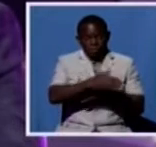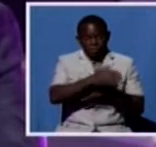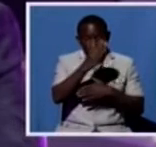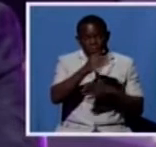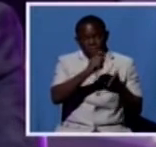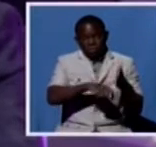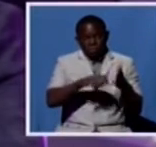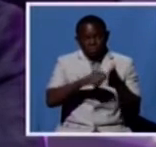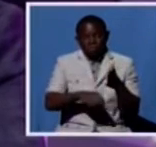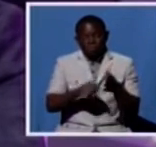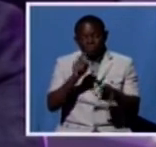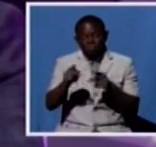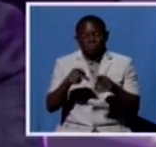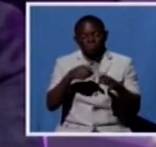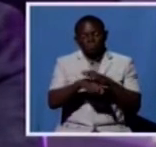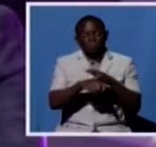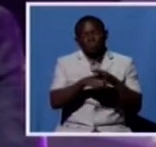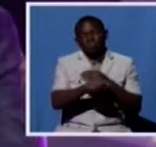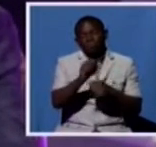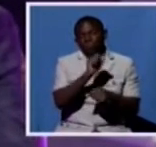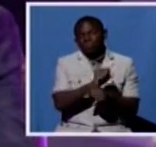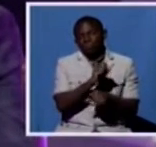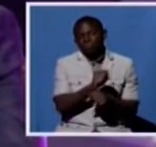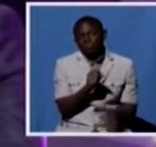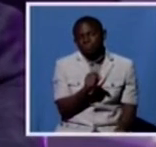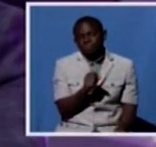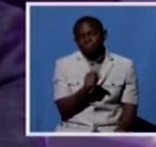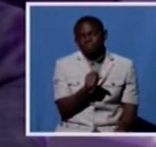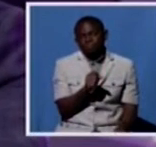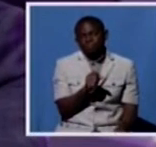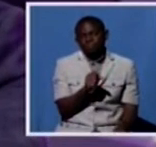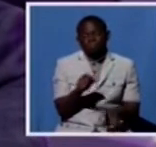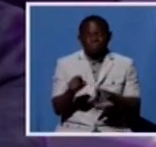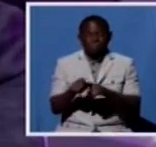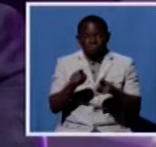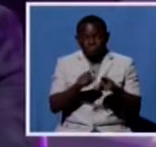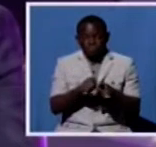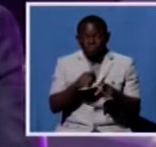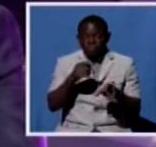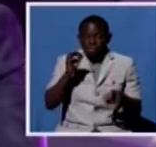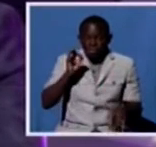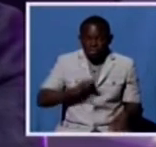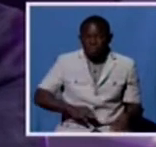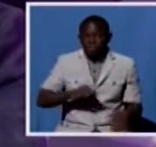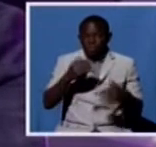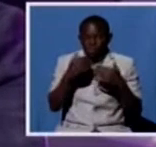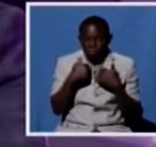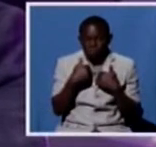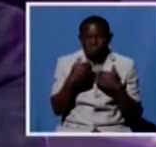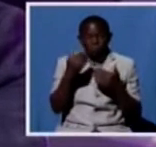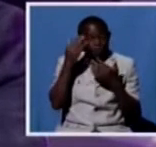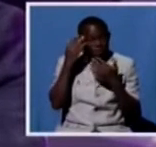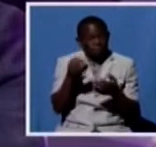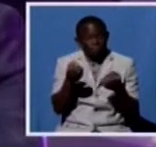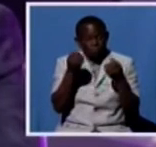beyond that, because there are ripple effects, we expect to have a lot of maintenance activities. And